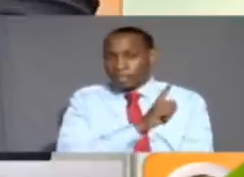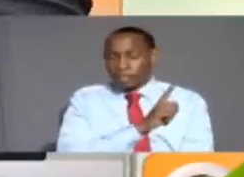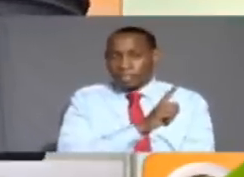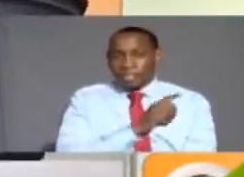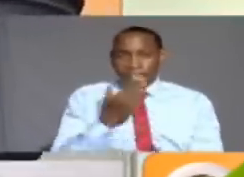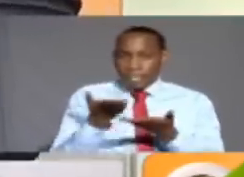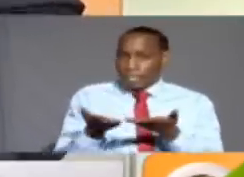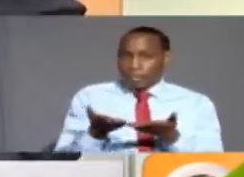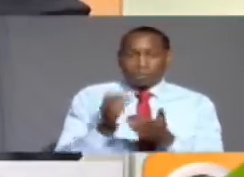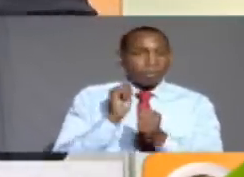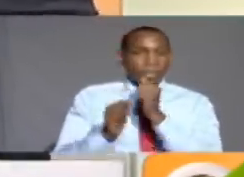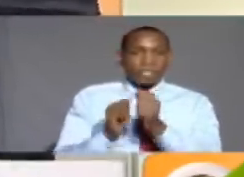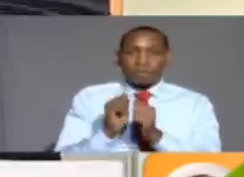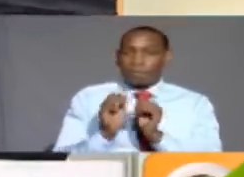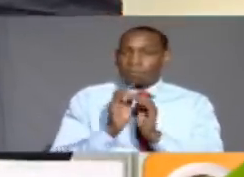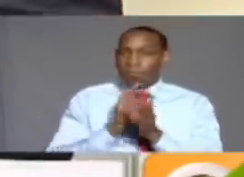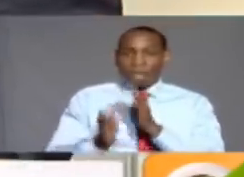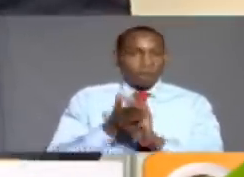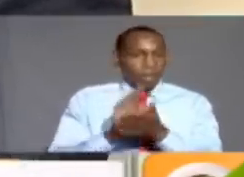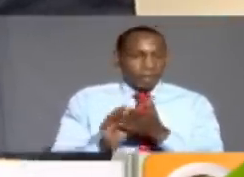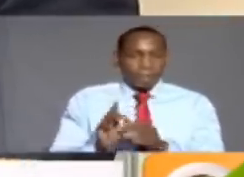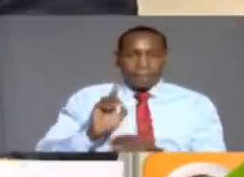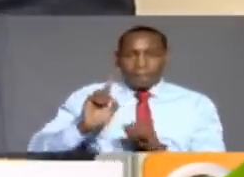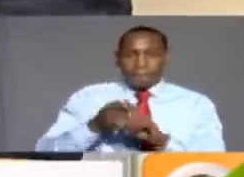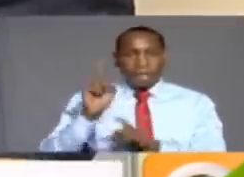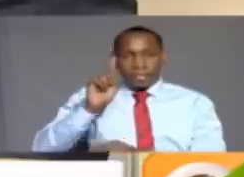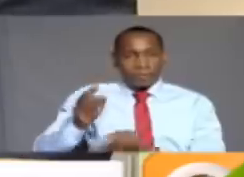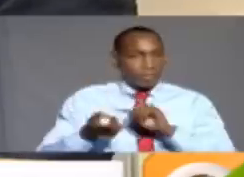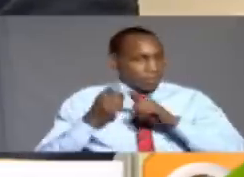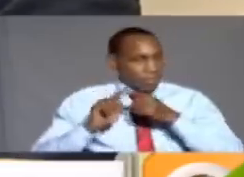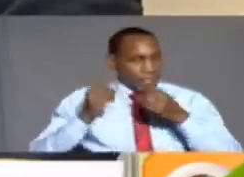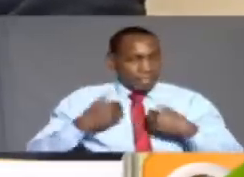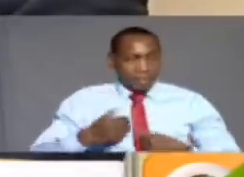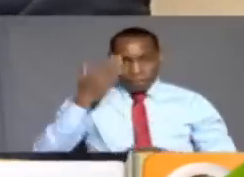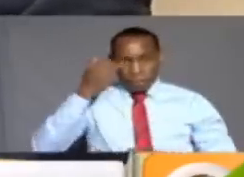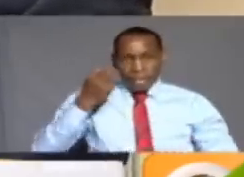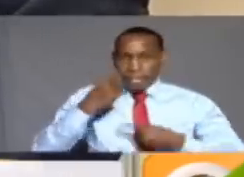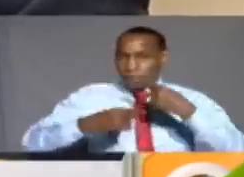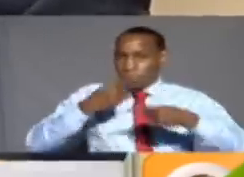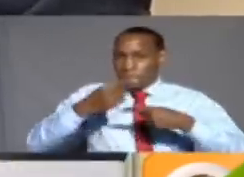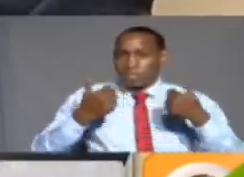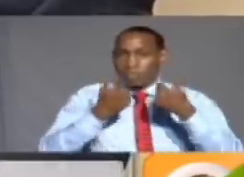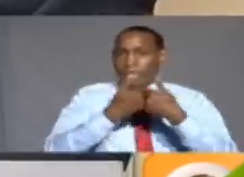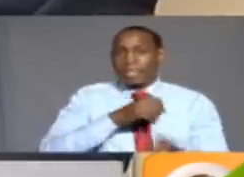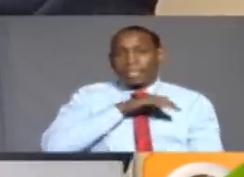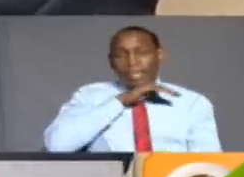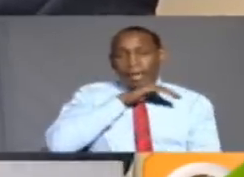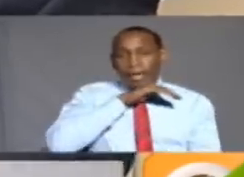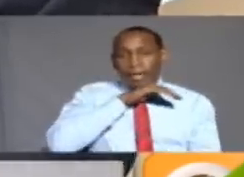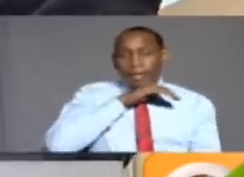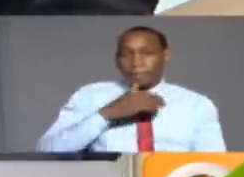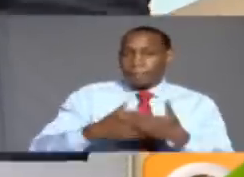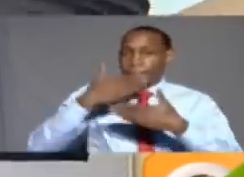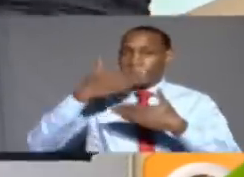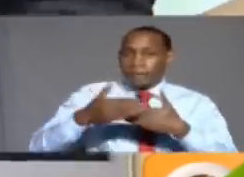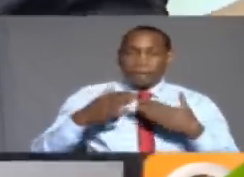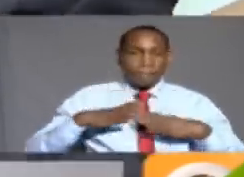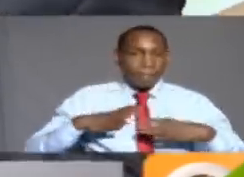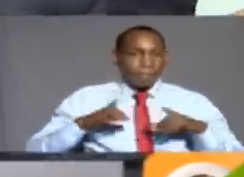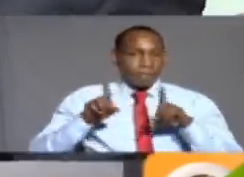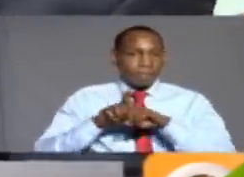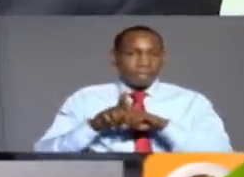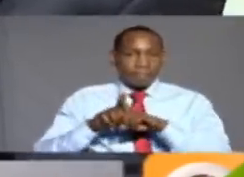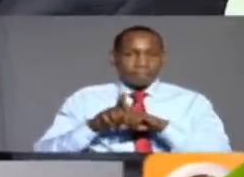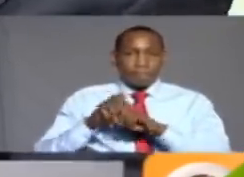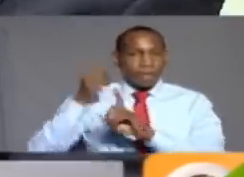We're no longer in a competition. So the first question I ask myself is, why would I continue fighting Raila Odinga after the person